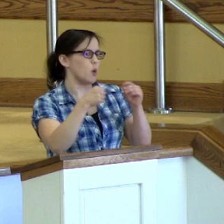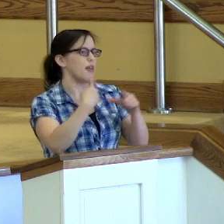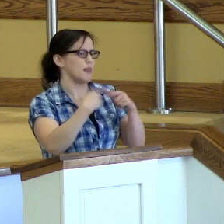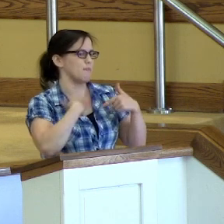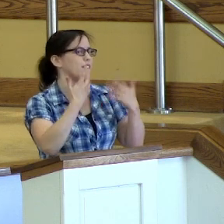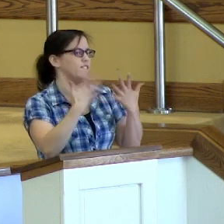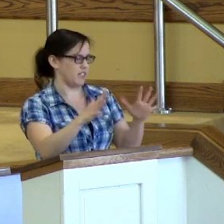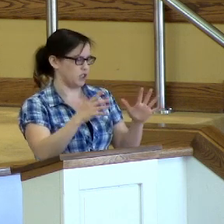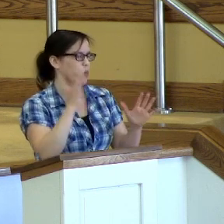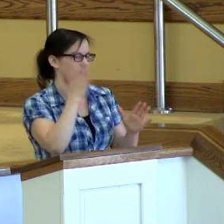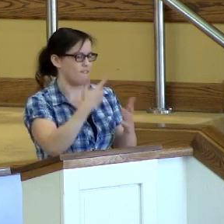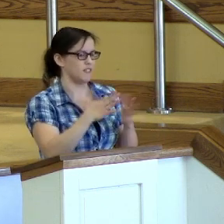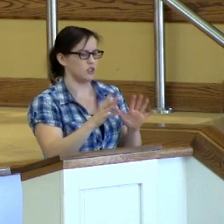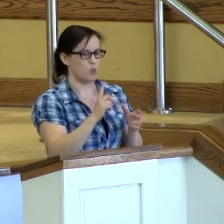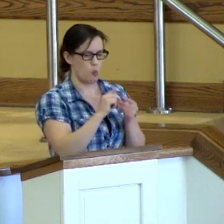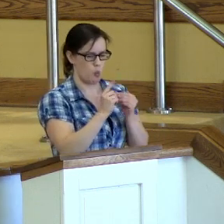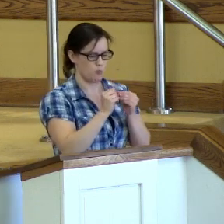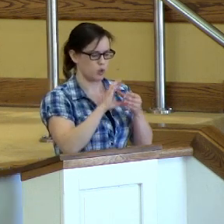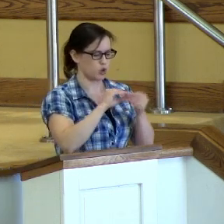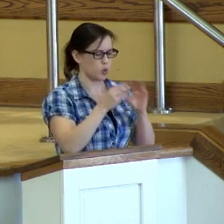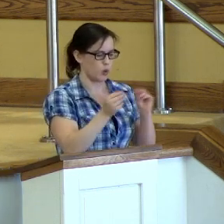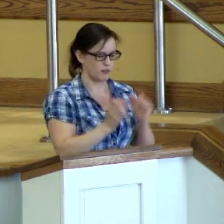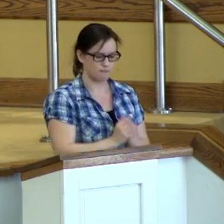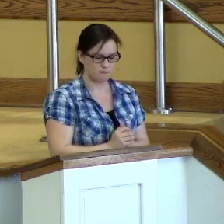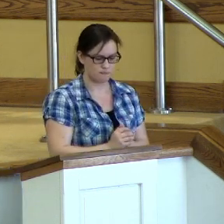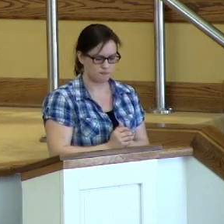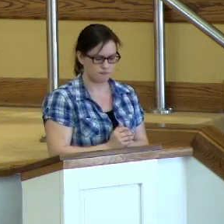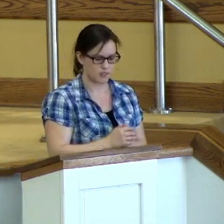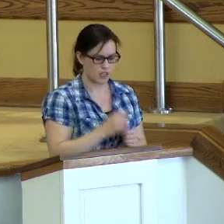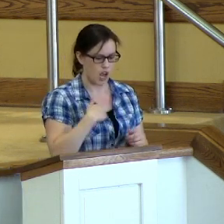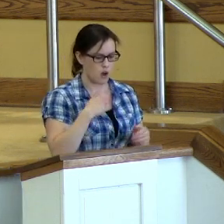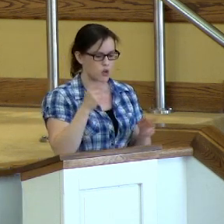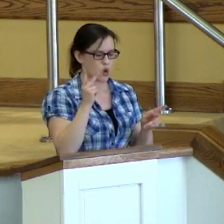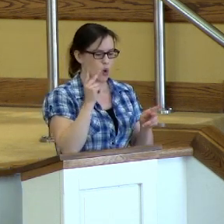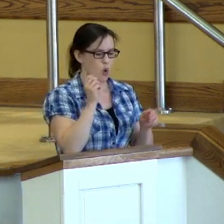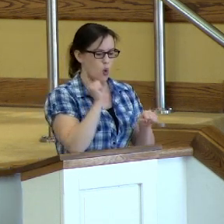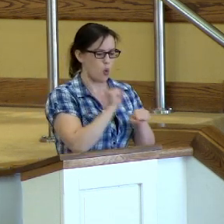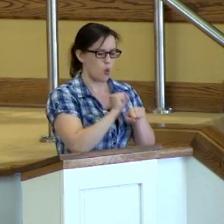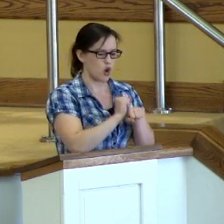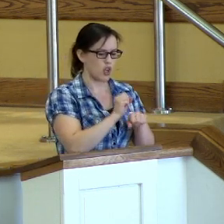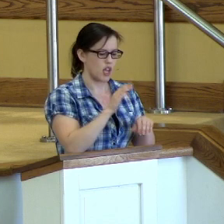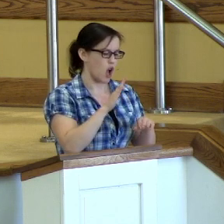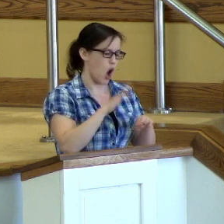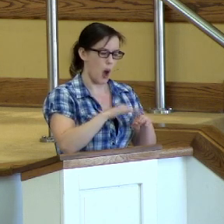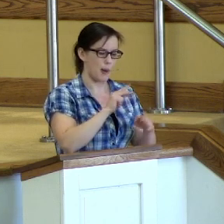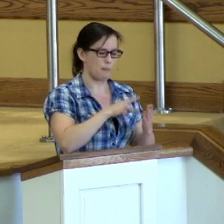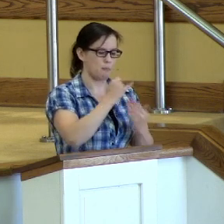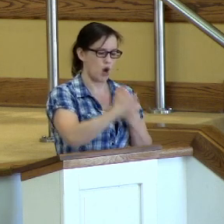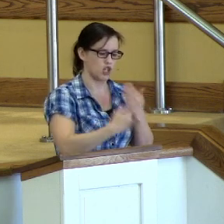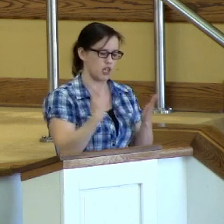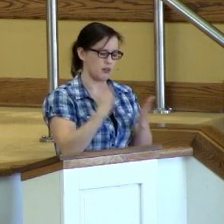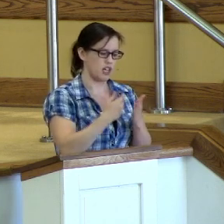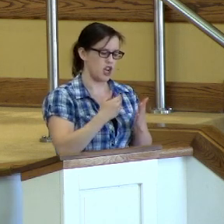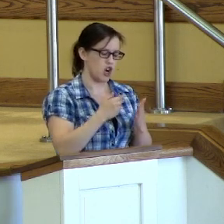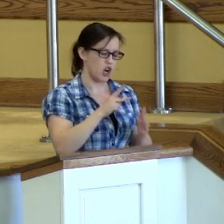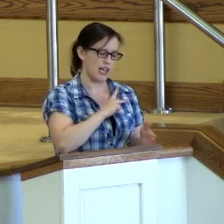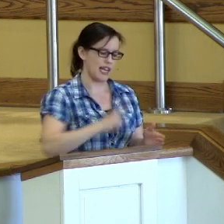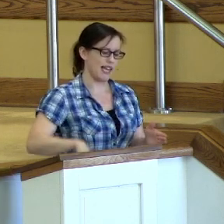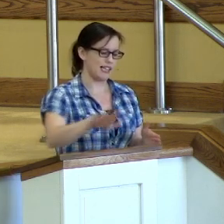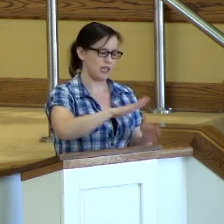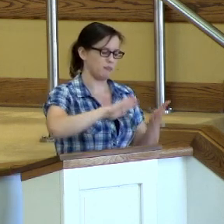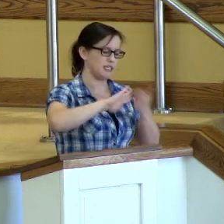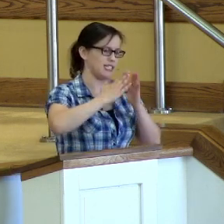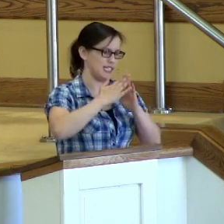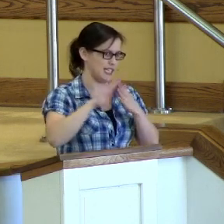I was working on a project survey up in around Kingdom City, and I was coming back, and I had my